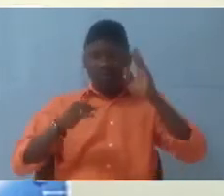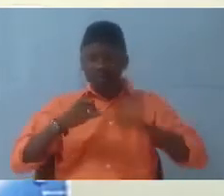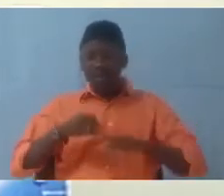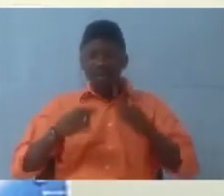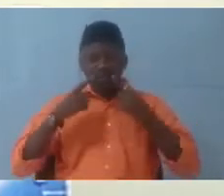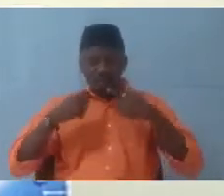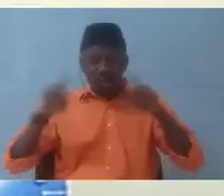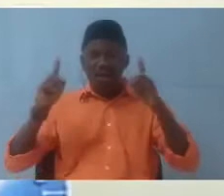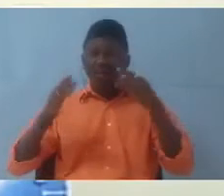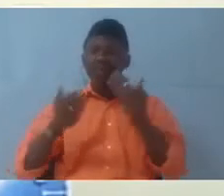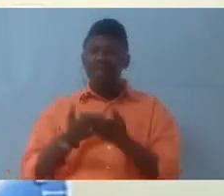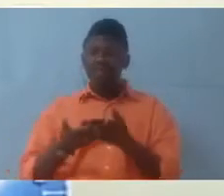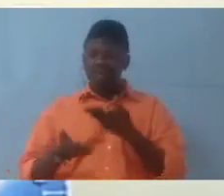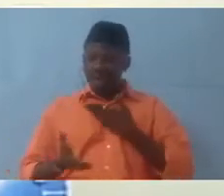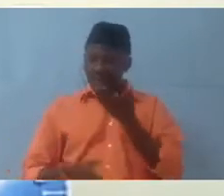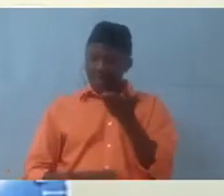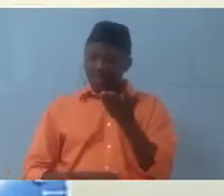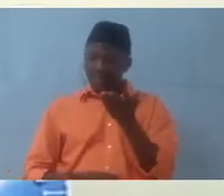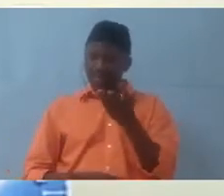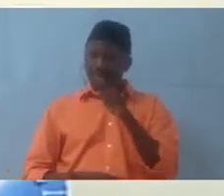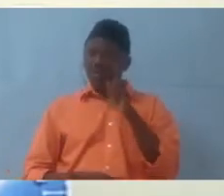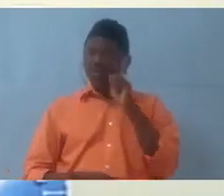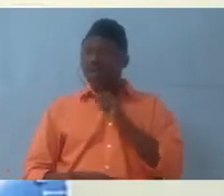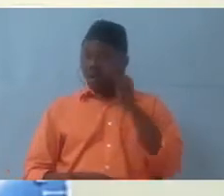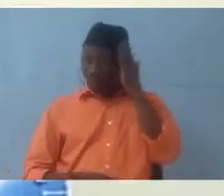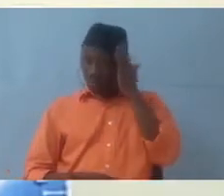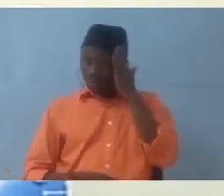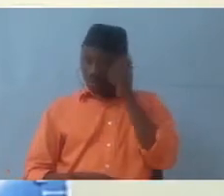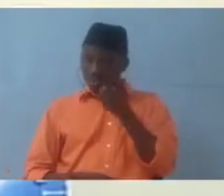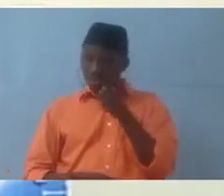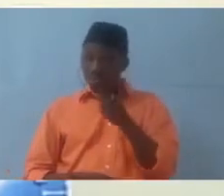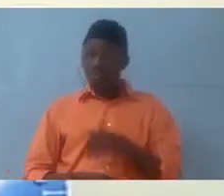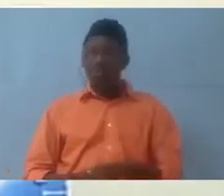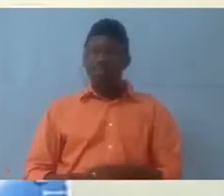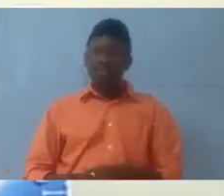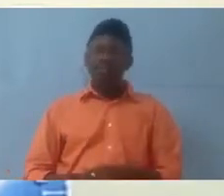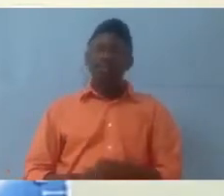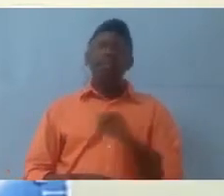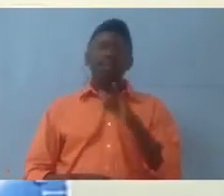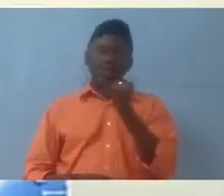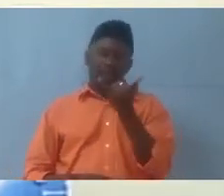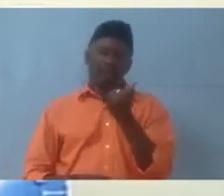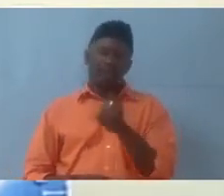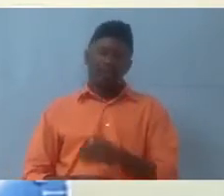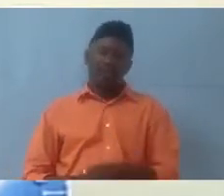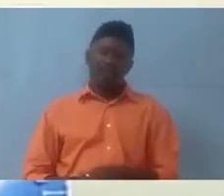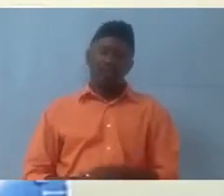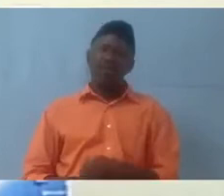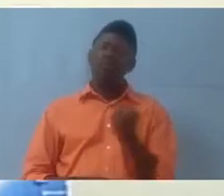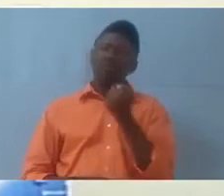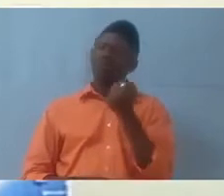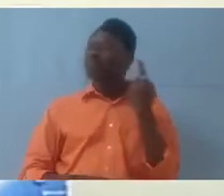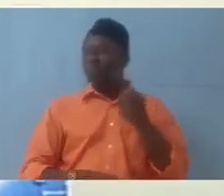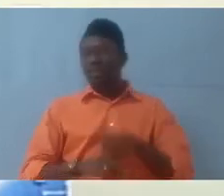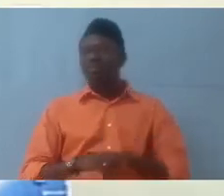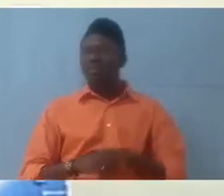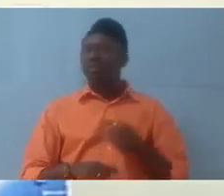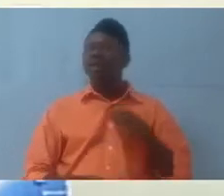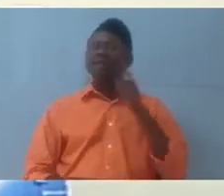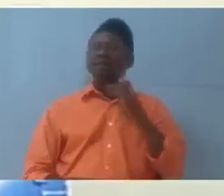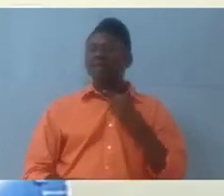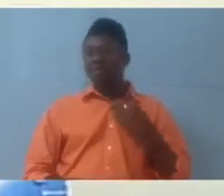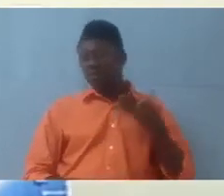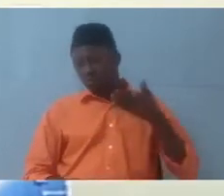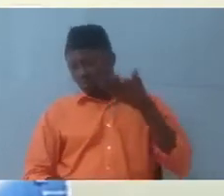nan dogal bi nga xamne mom nga jëlon ci bis bobu yes because at some point he used to come and attend court proceedings even though I was